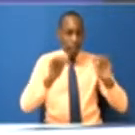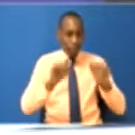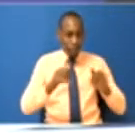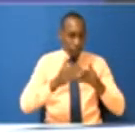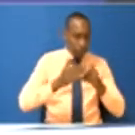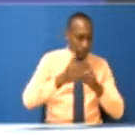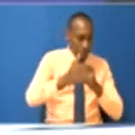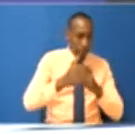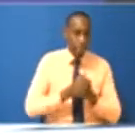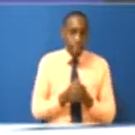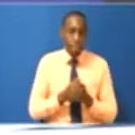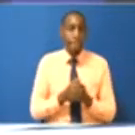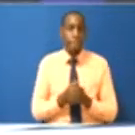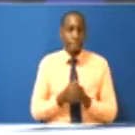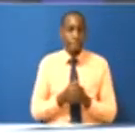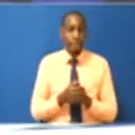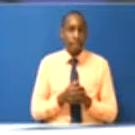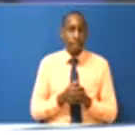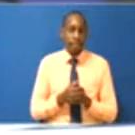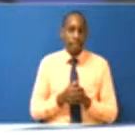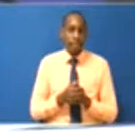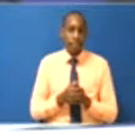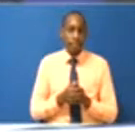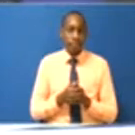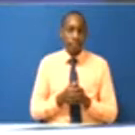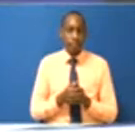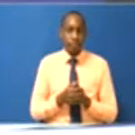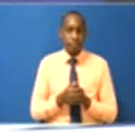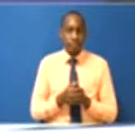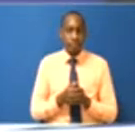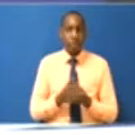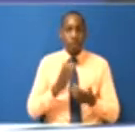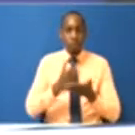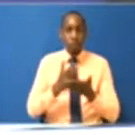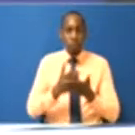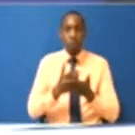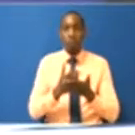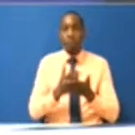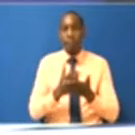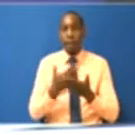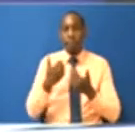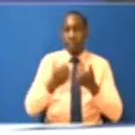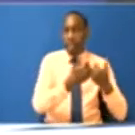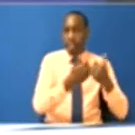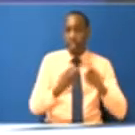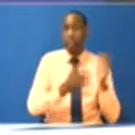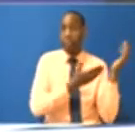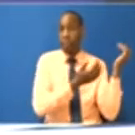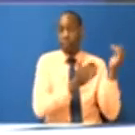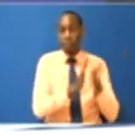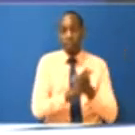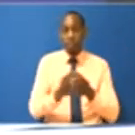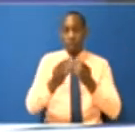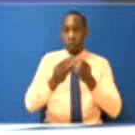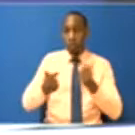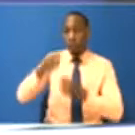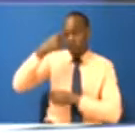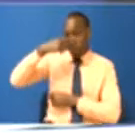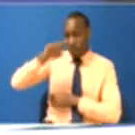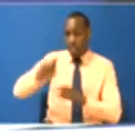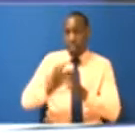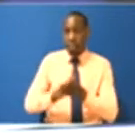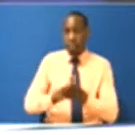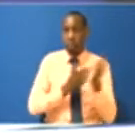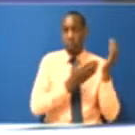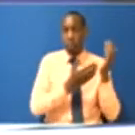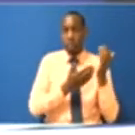getting to you know we we know we have tackles we expect to deal with policy we expect